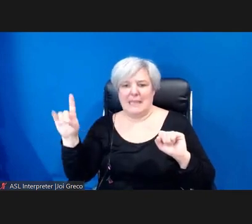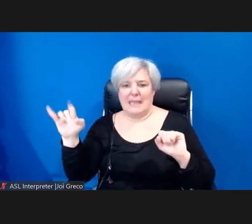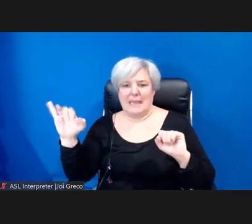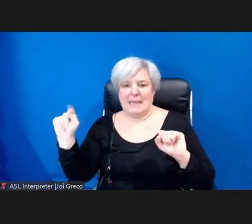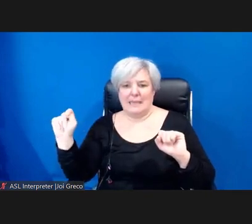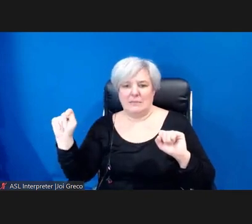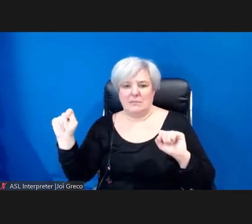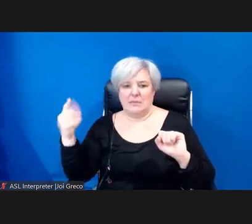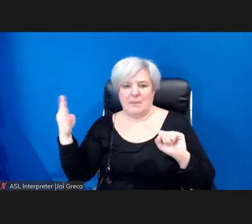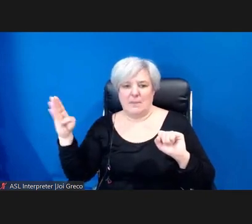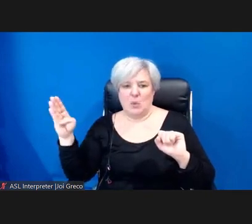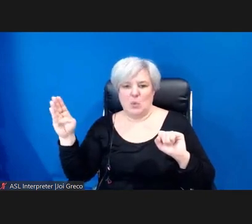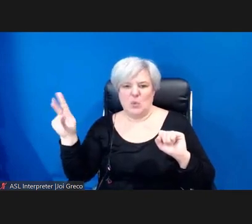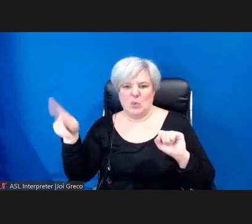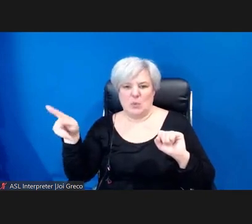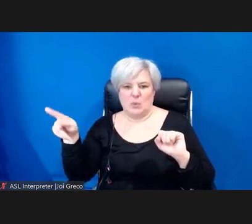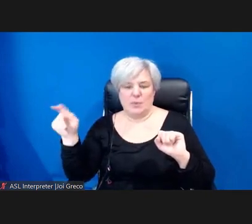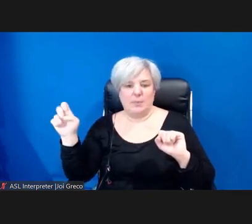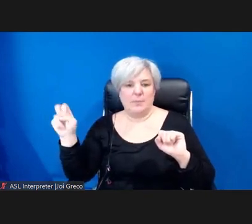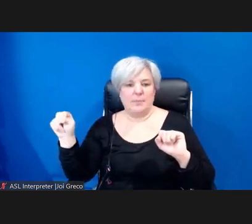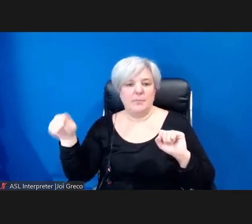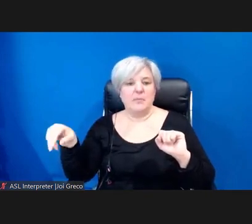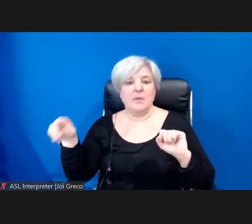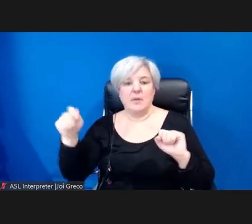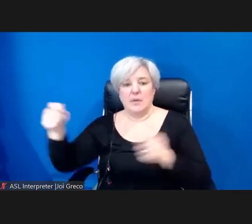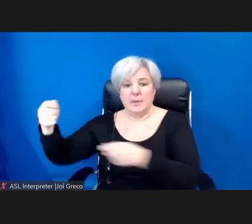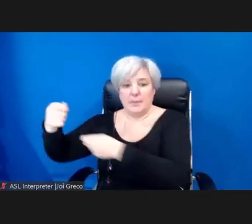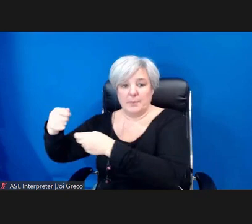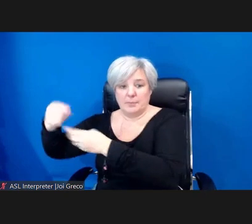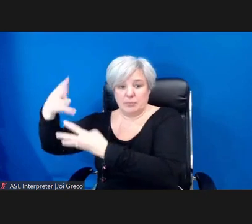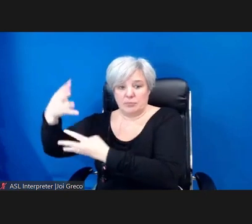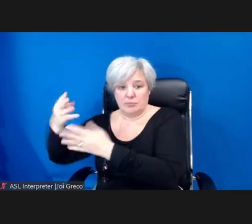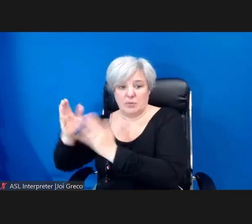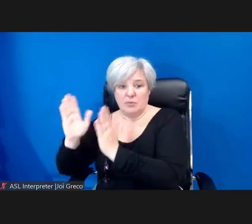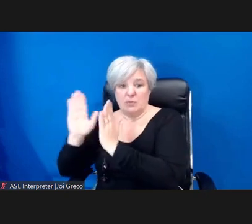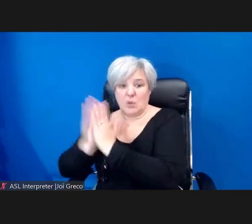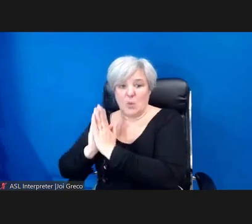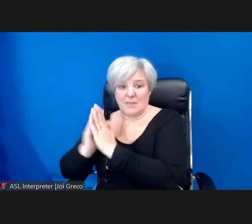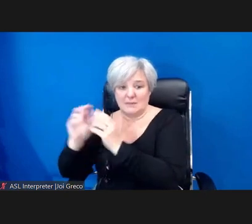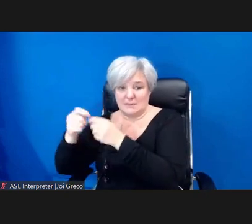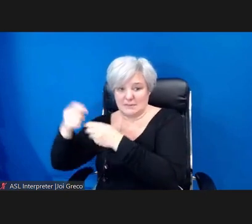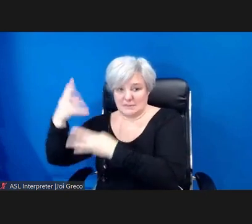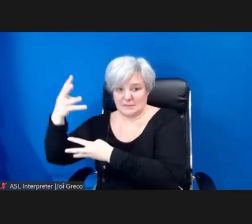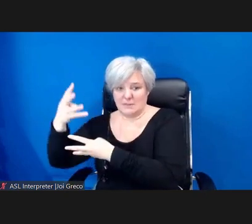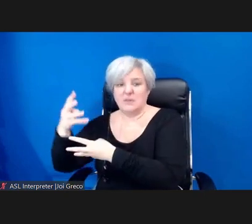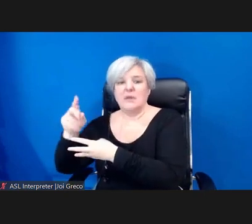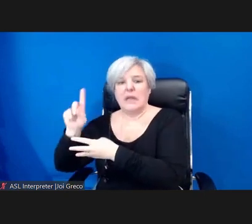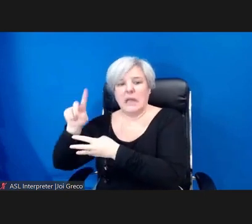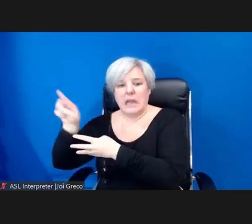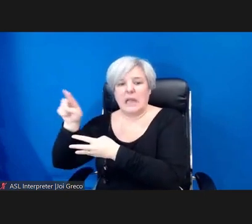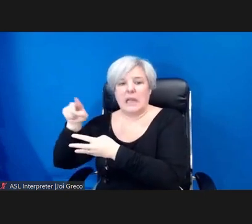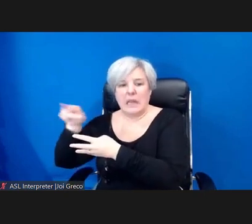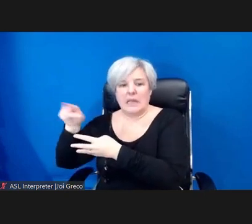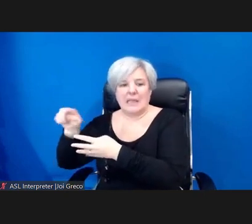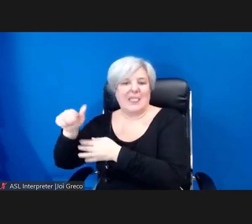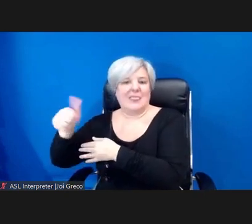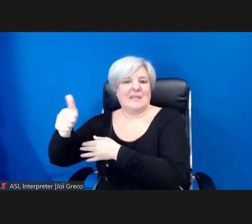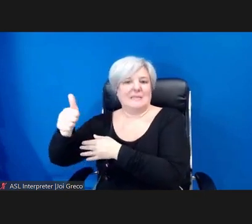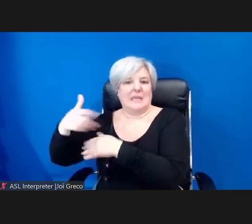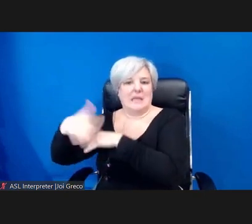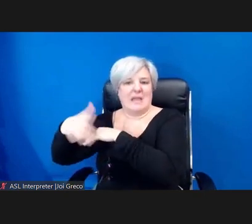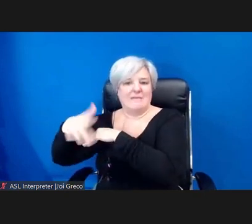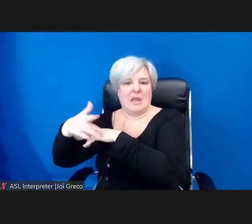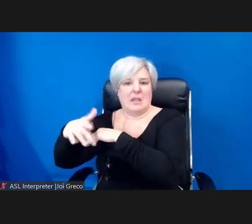on it. You will then go over to this request menu and proceed to go through and click the 10